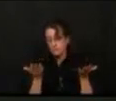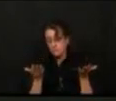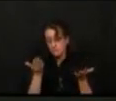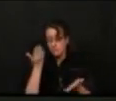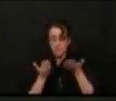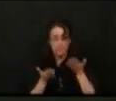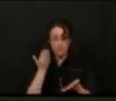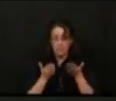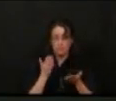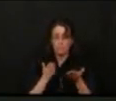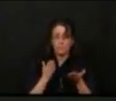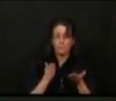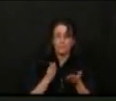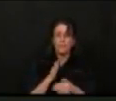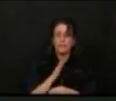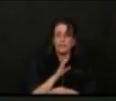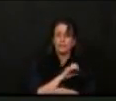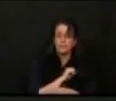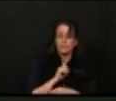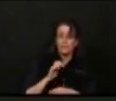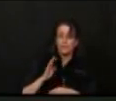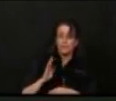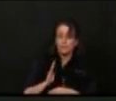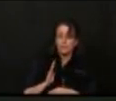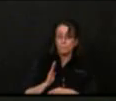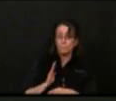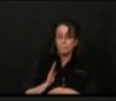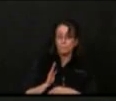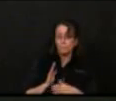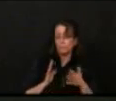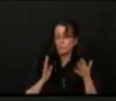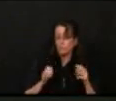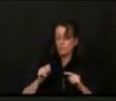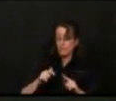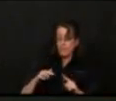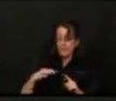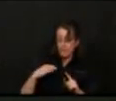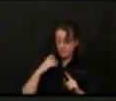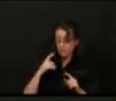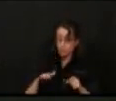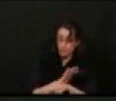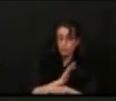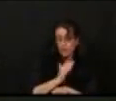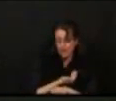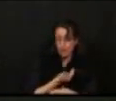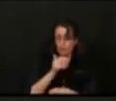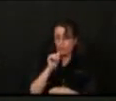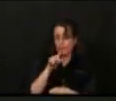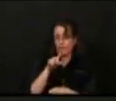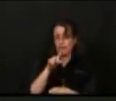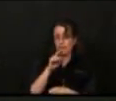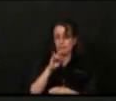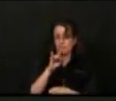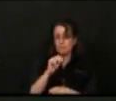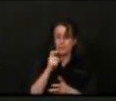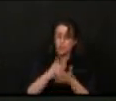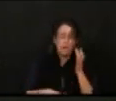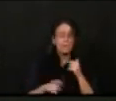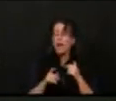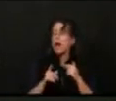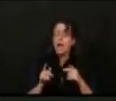this application follow a model where administrative costs are being covered. Okay. So I can't say that for sure